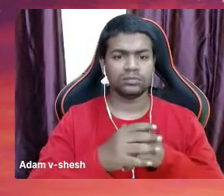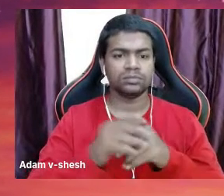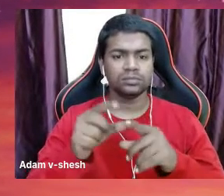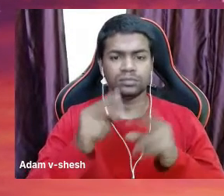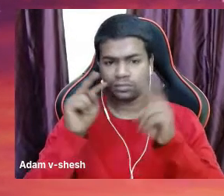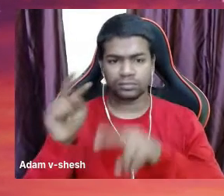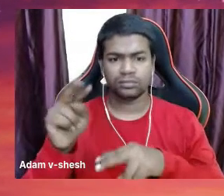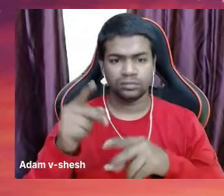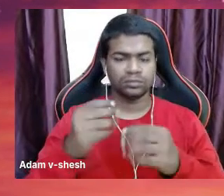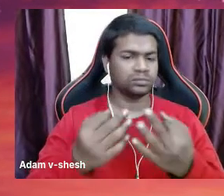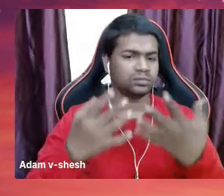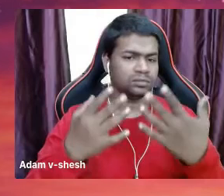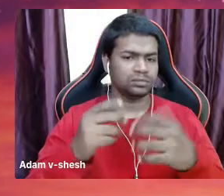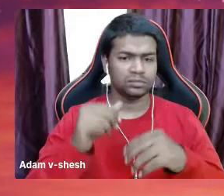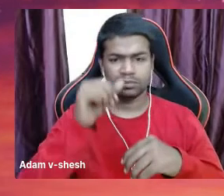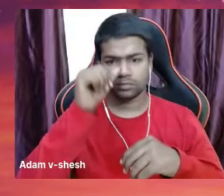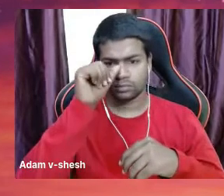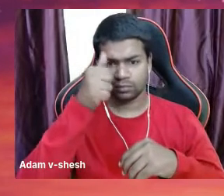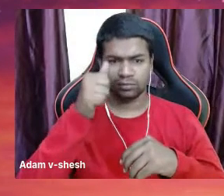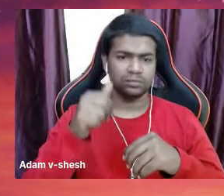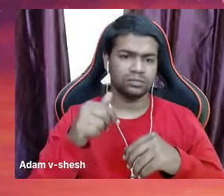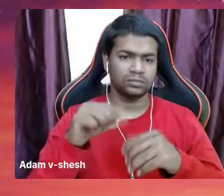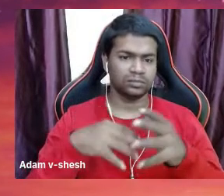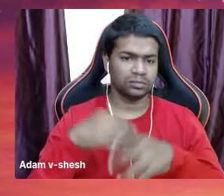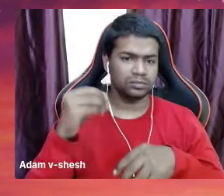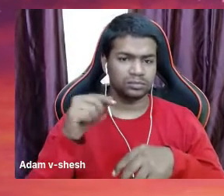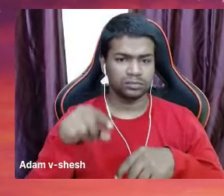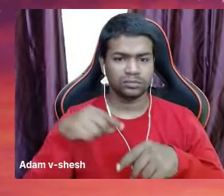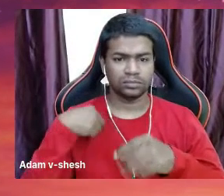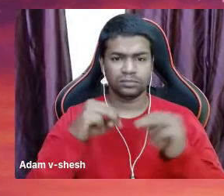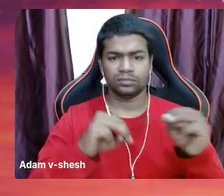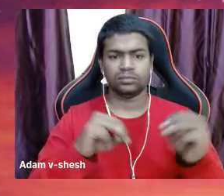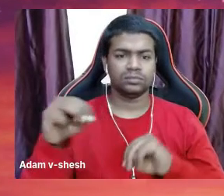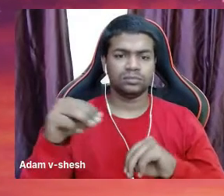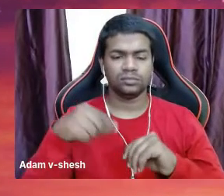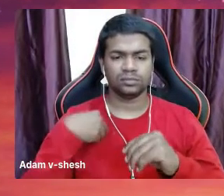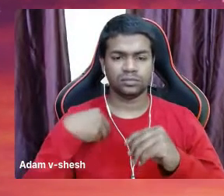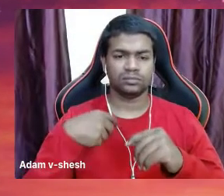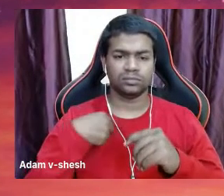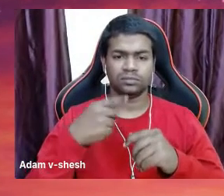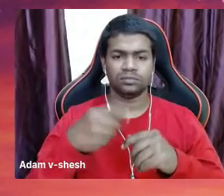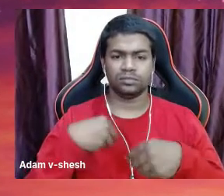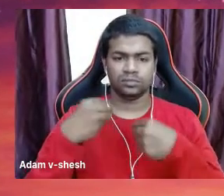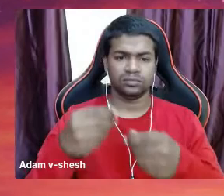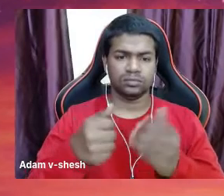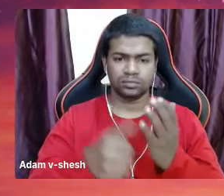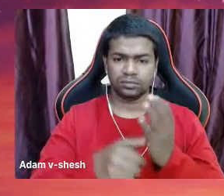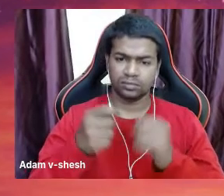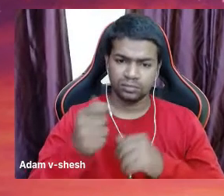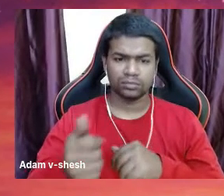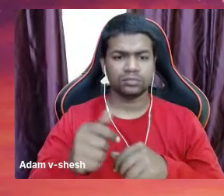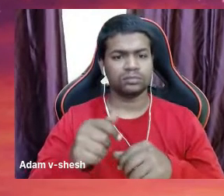for talent outside India now and encouraging them to move to India. You know, we offer great salaries. We offer a great